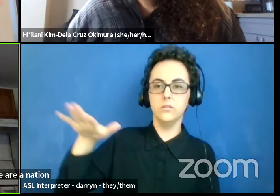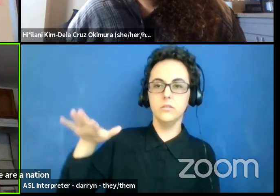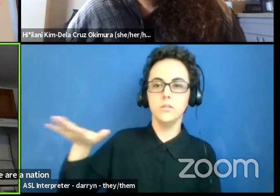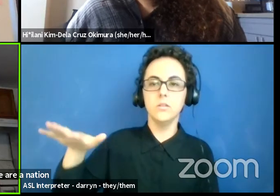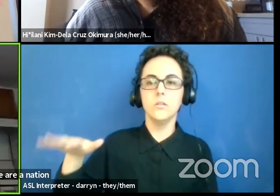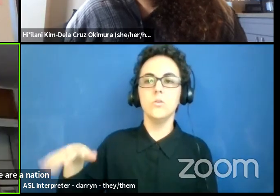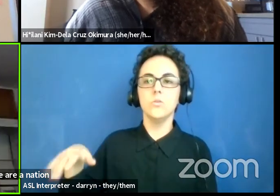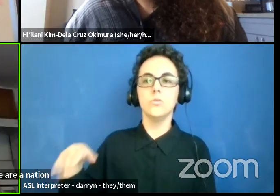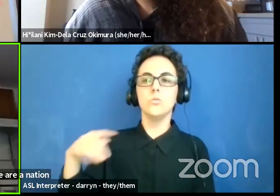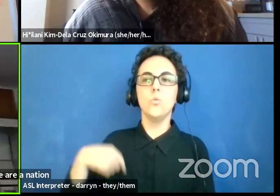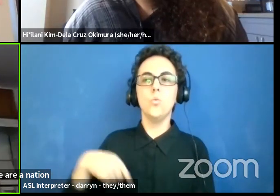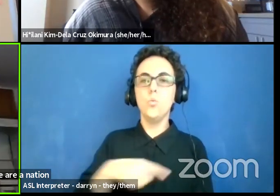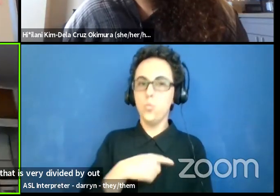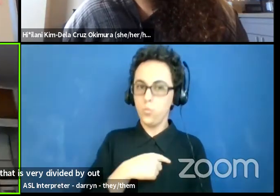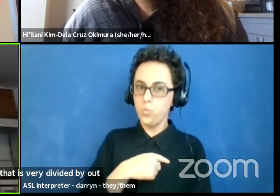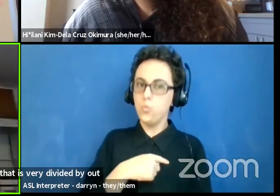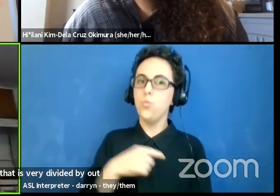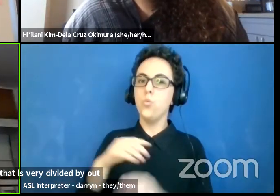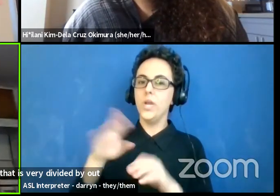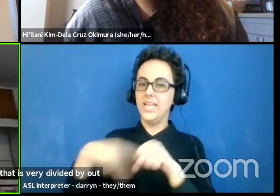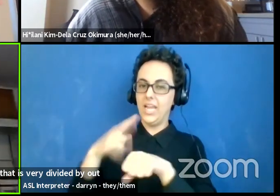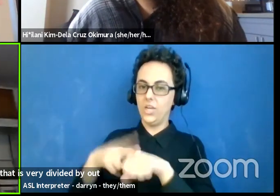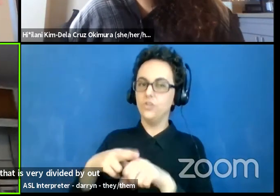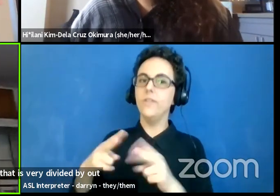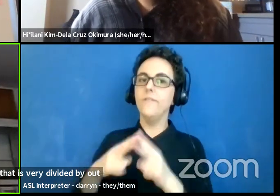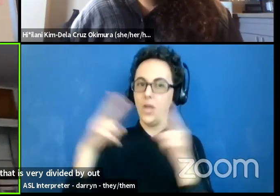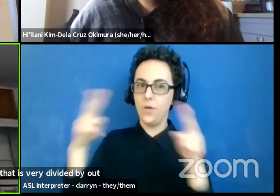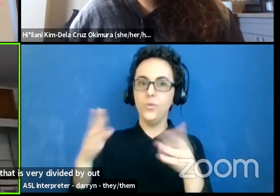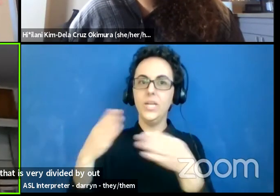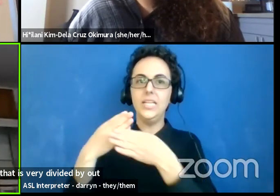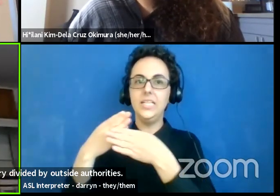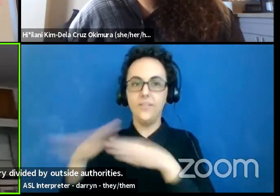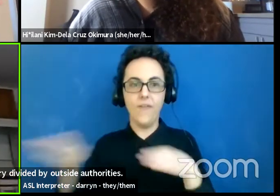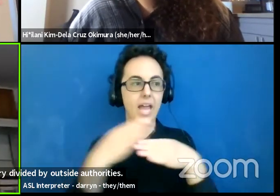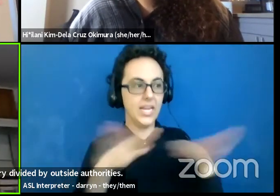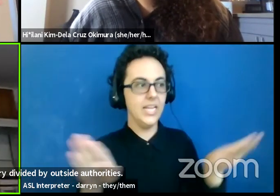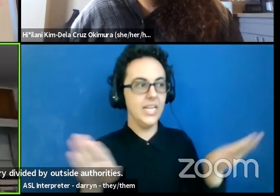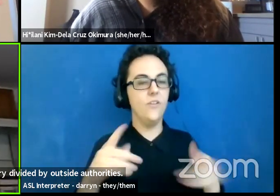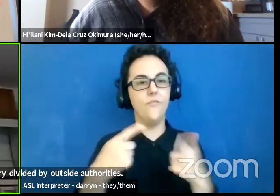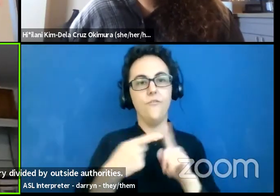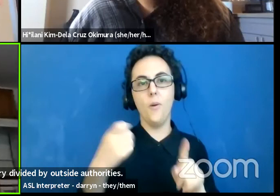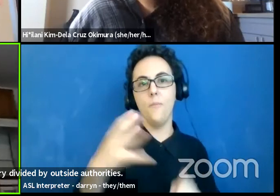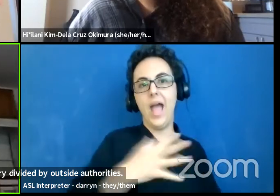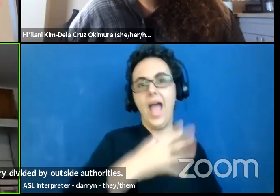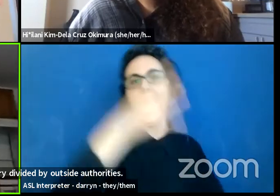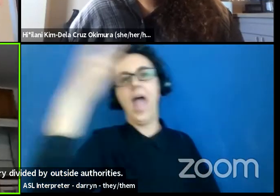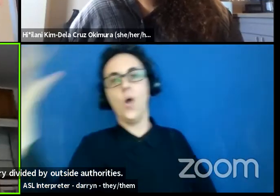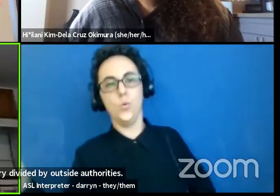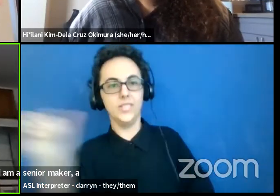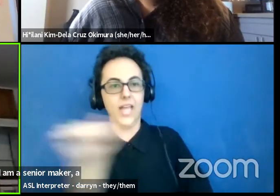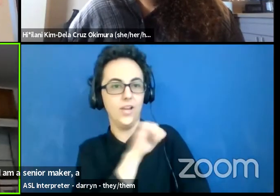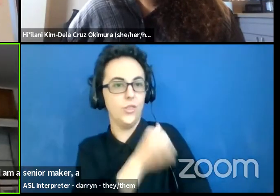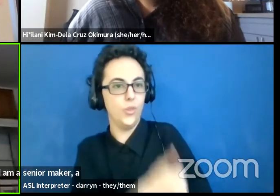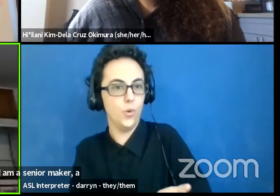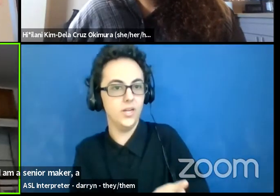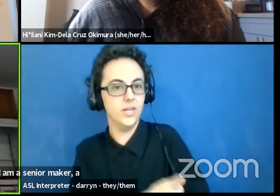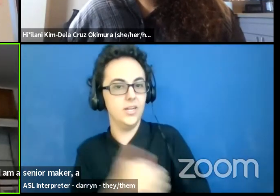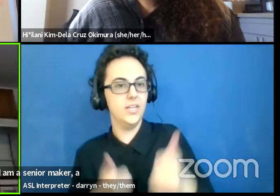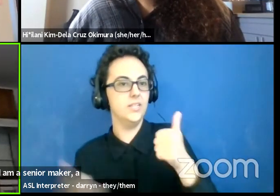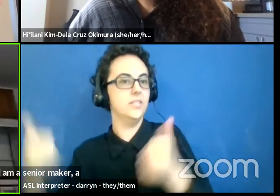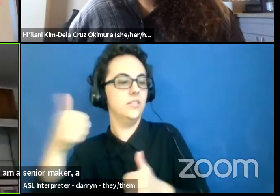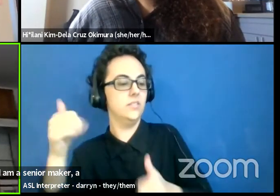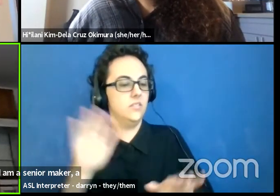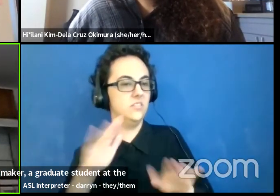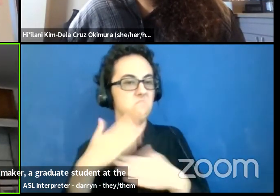very divided by outside authorities. Currently, I am a theater maker, a graduate student at